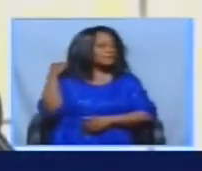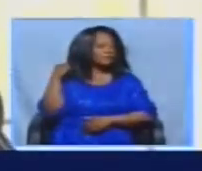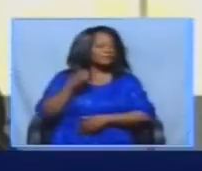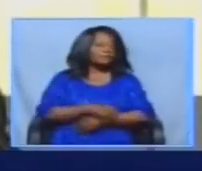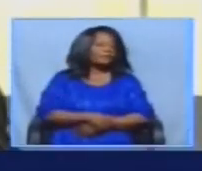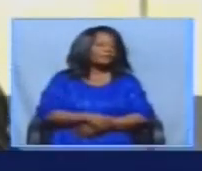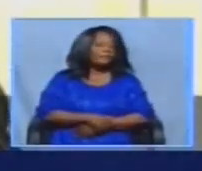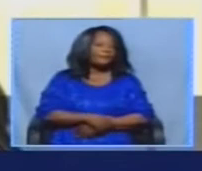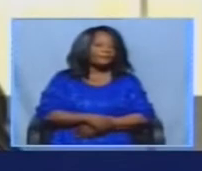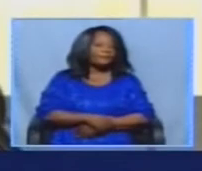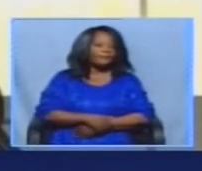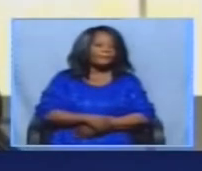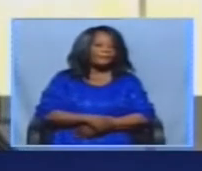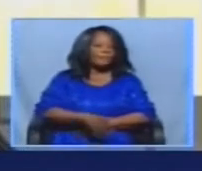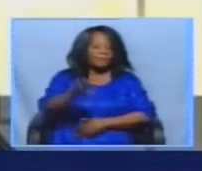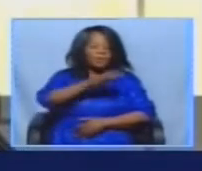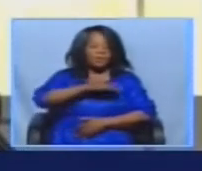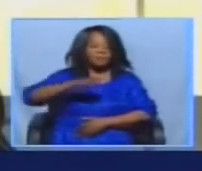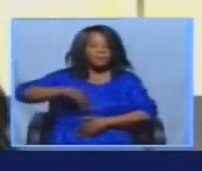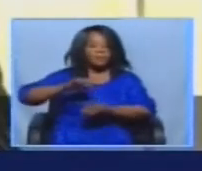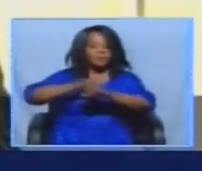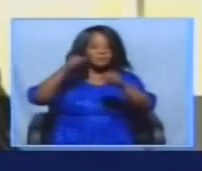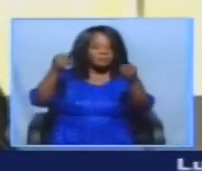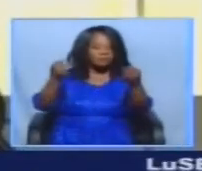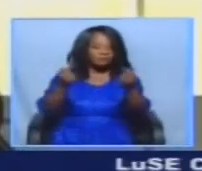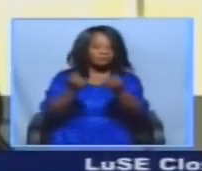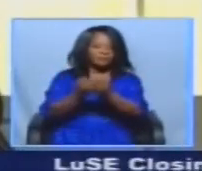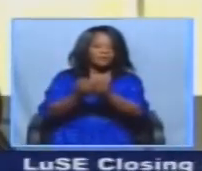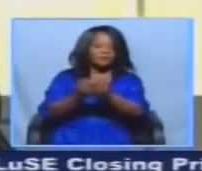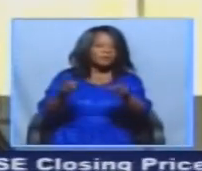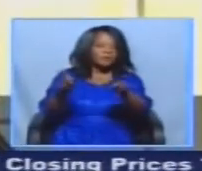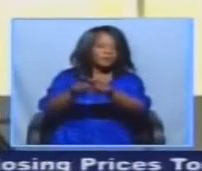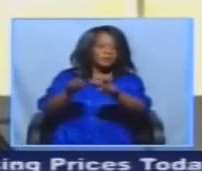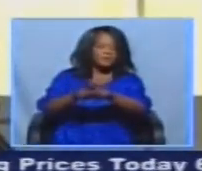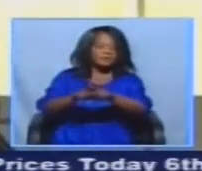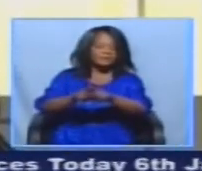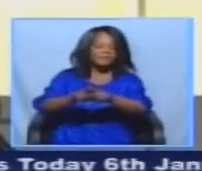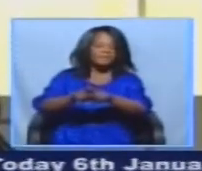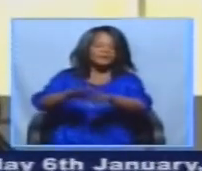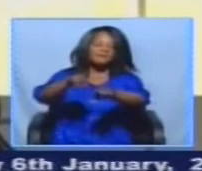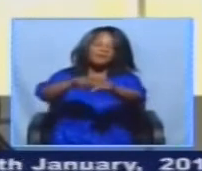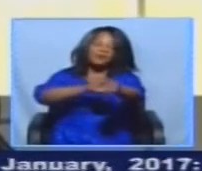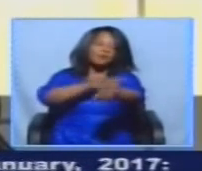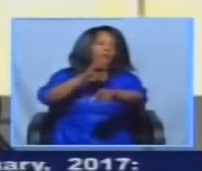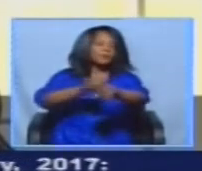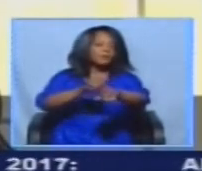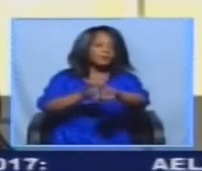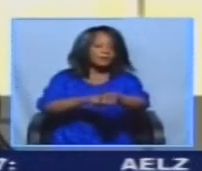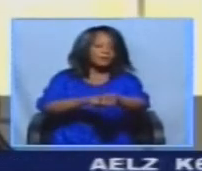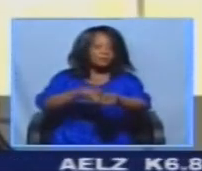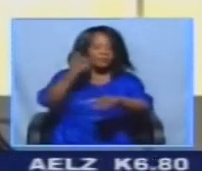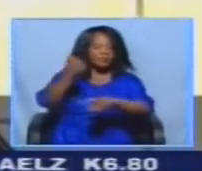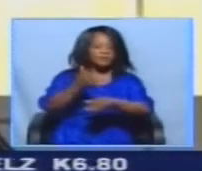regret for members of our society languishing in remand prisons for long periods due to the